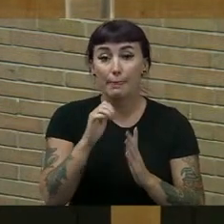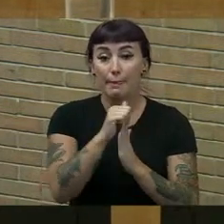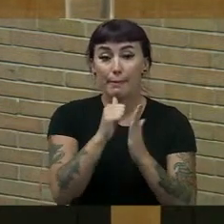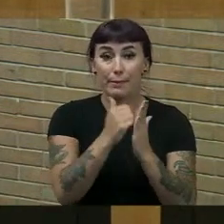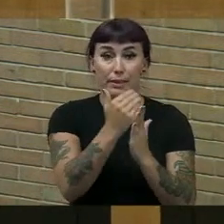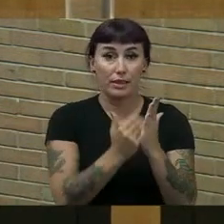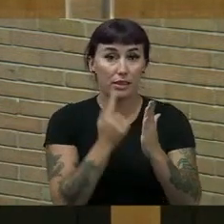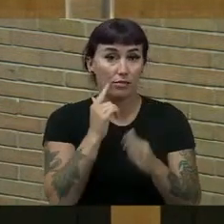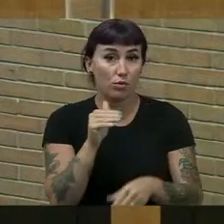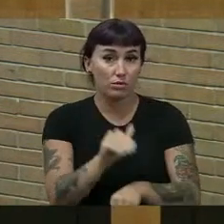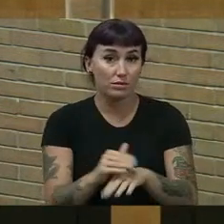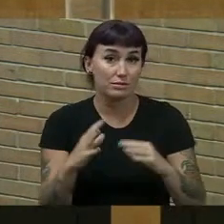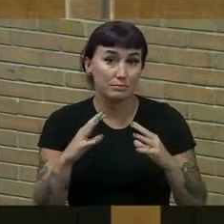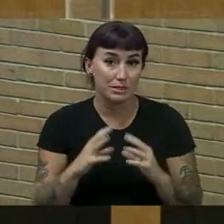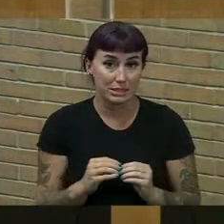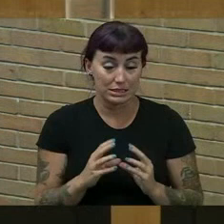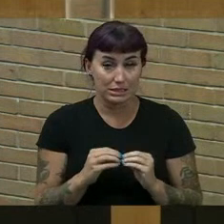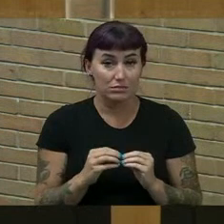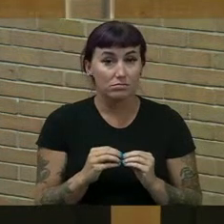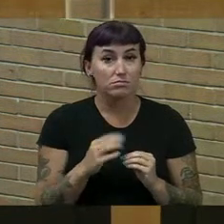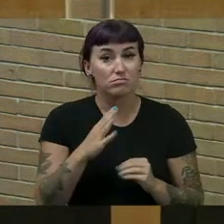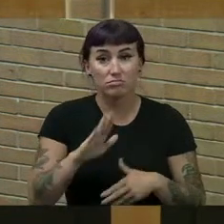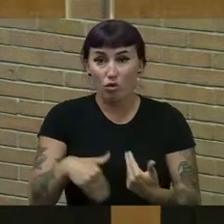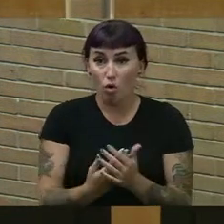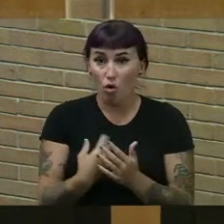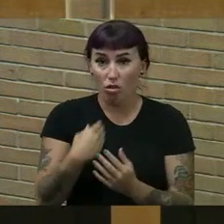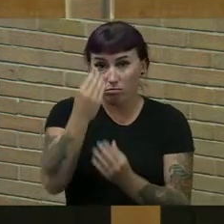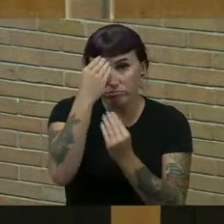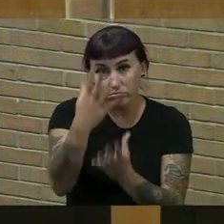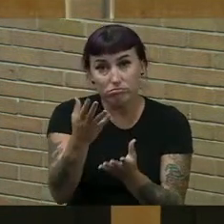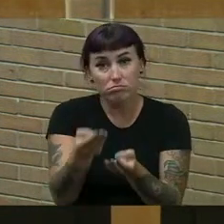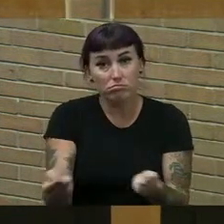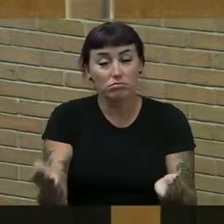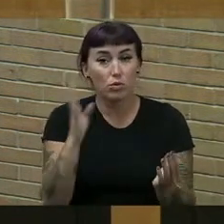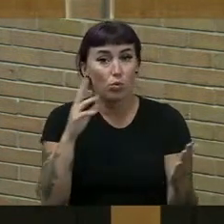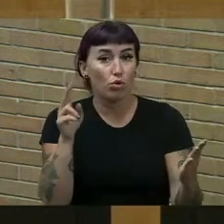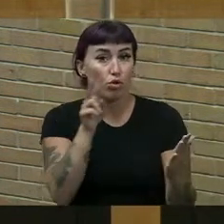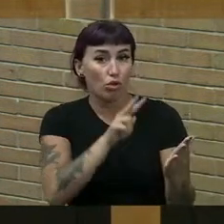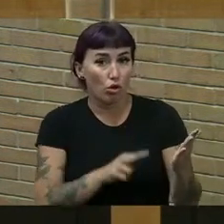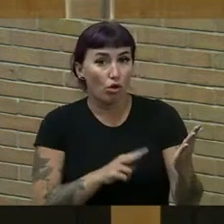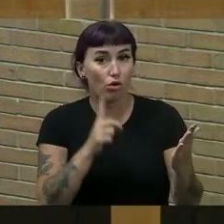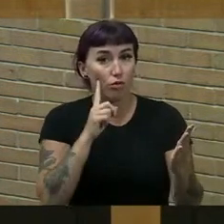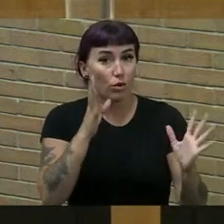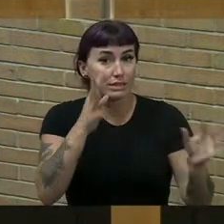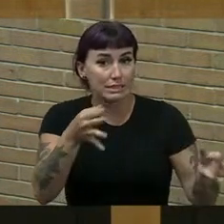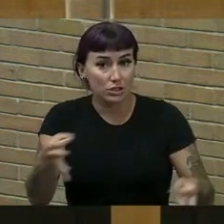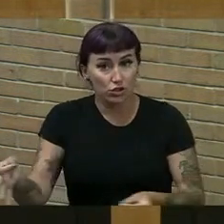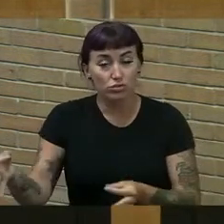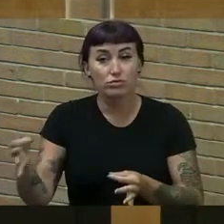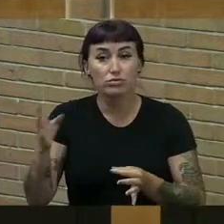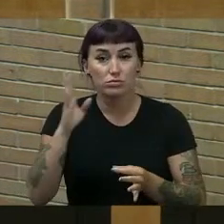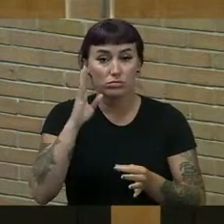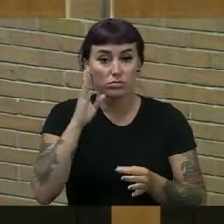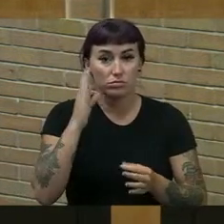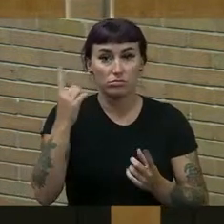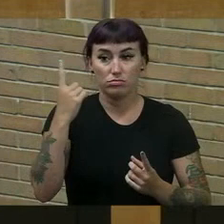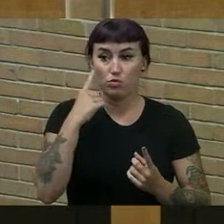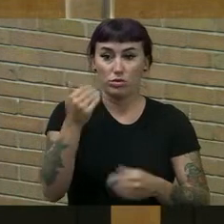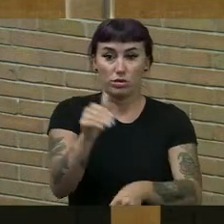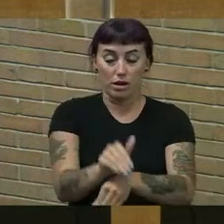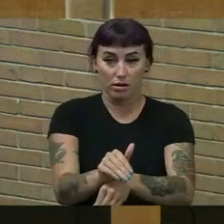agenda for tonight's meeting, as well as all the materials we'll be looking at in making the decisions we're going to be considering